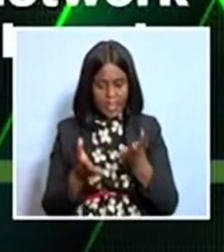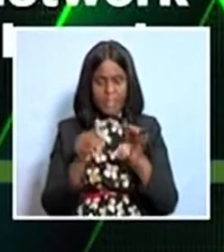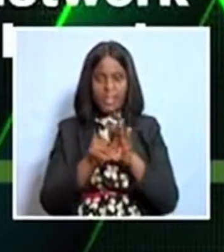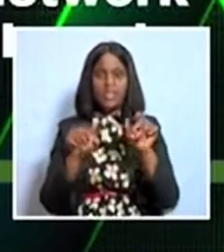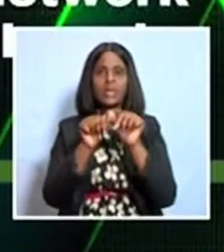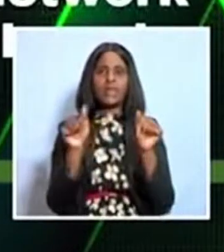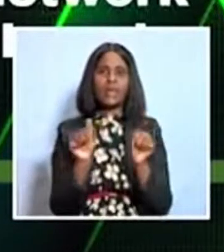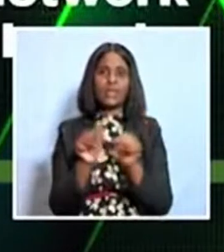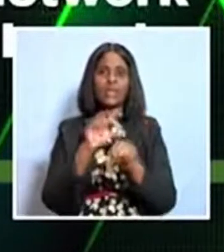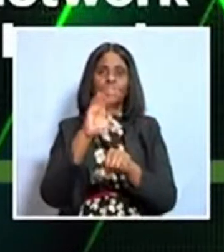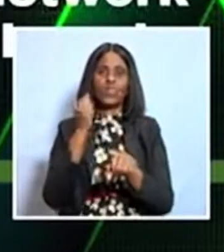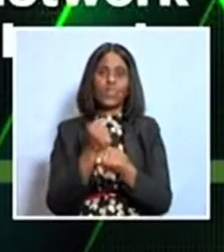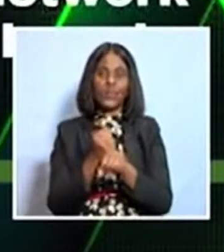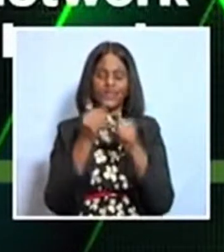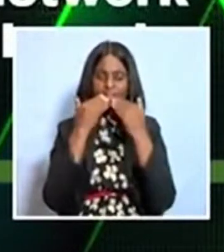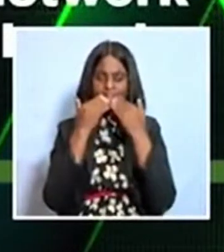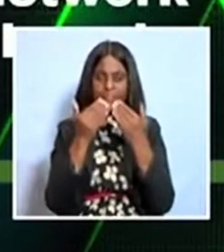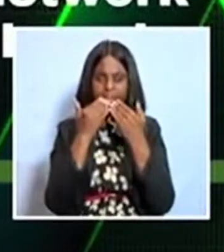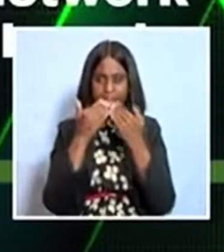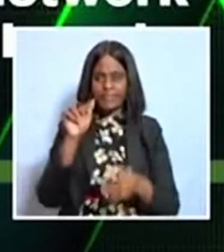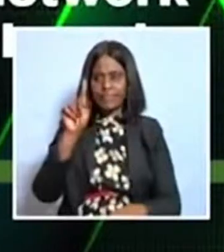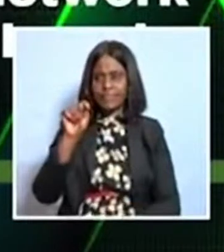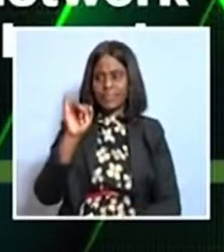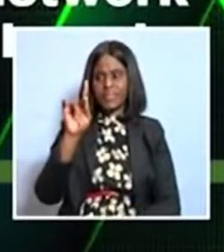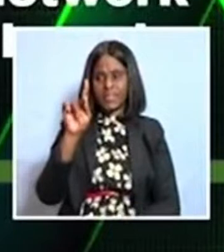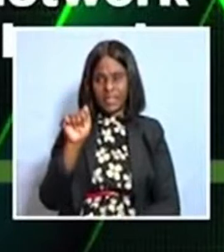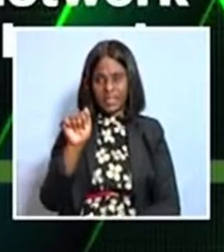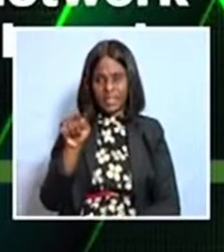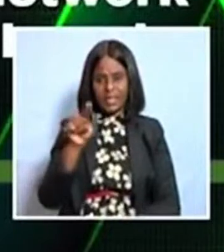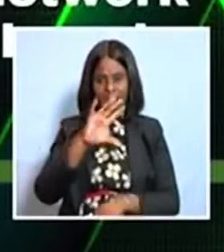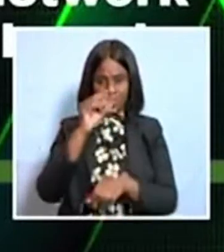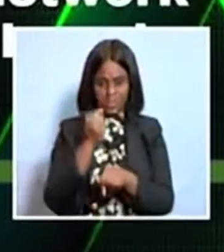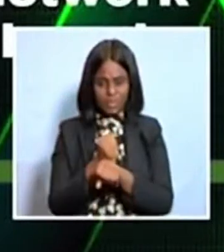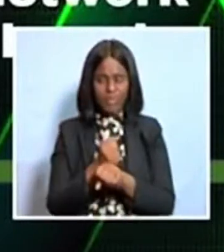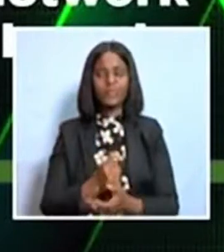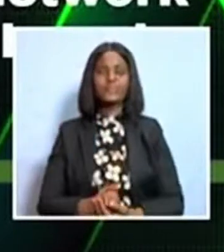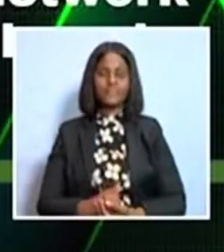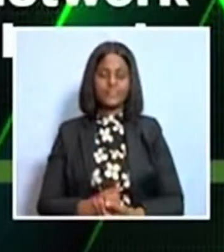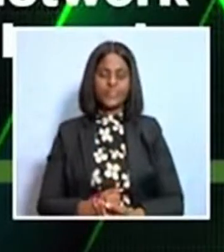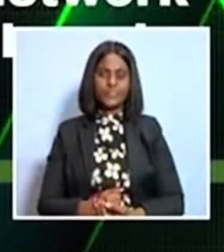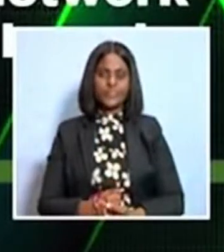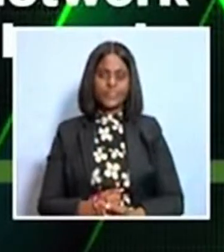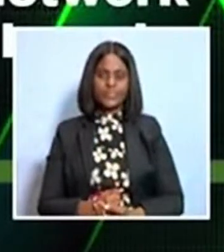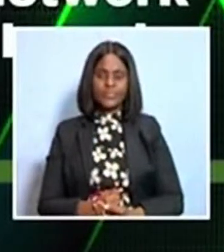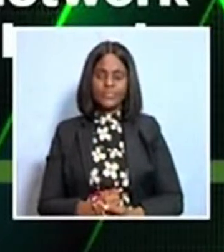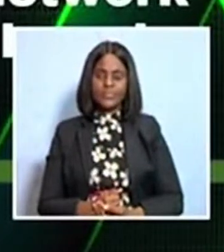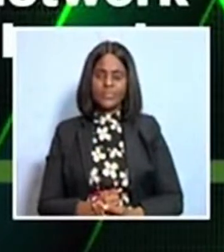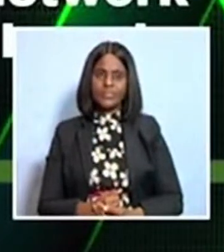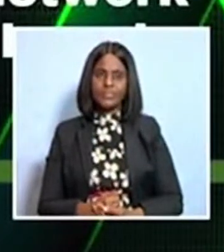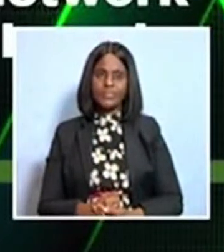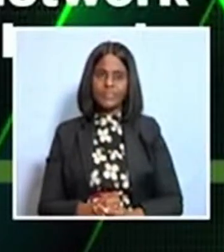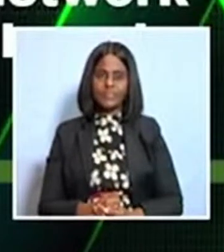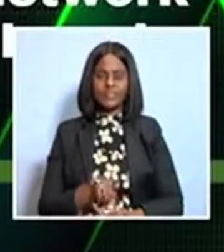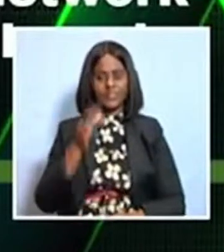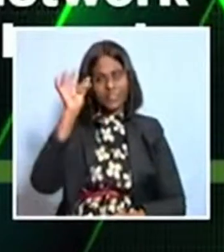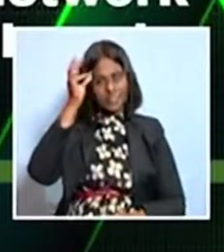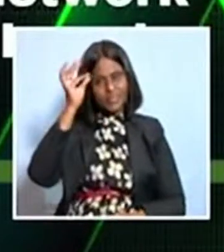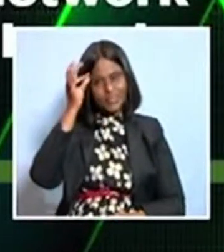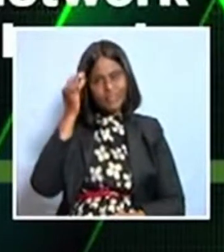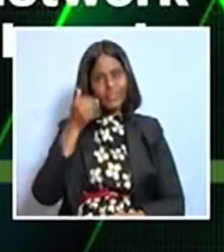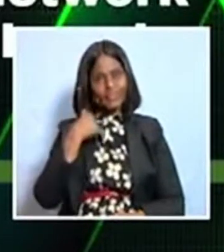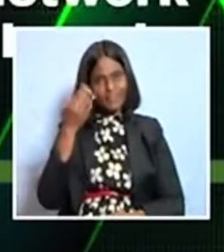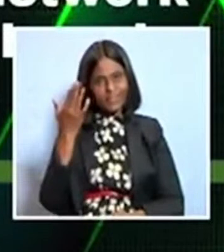area. Thank you so much, Tika from Chongwe. I'm sure my panel here is taking note